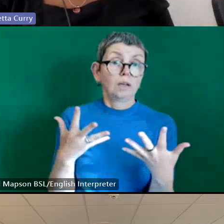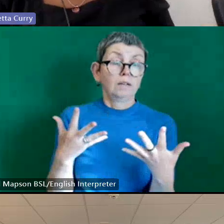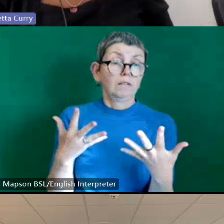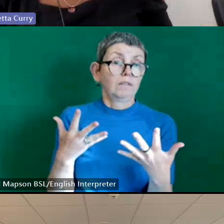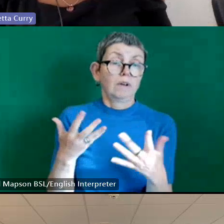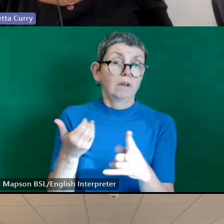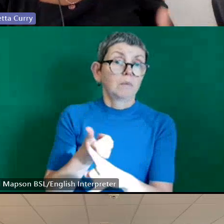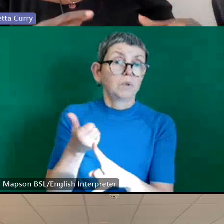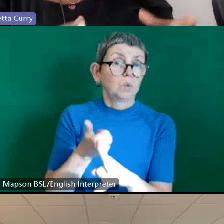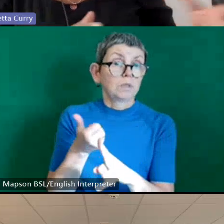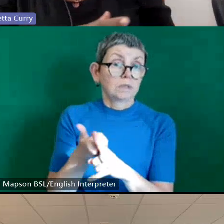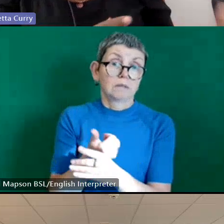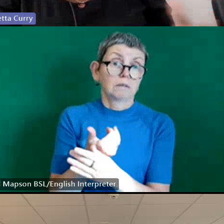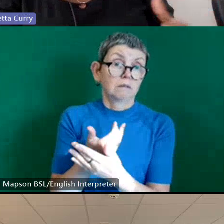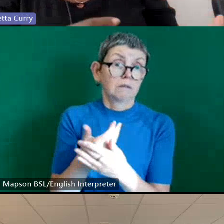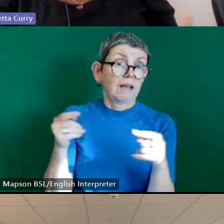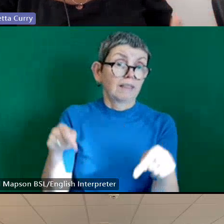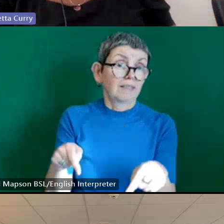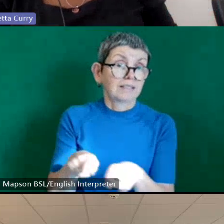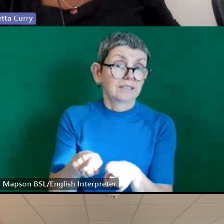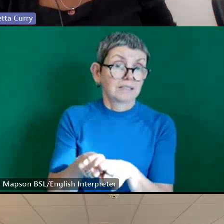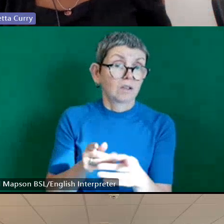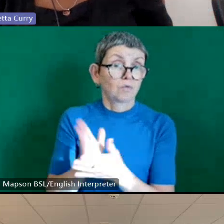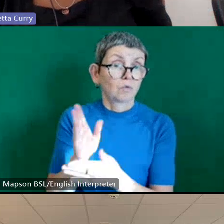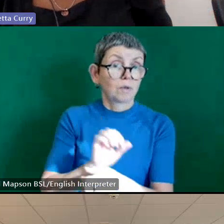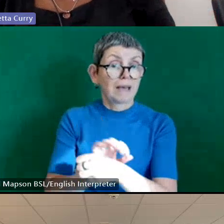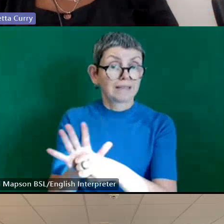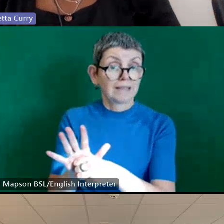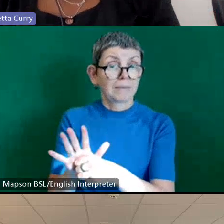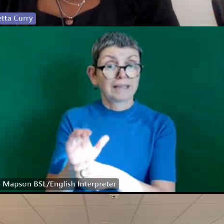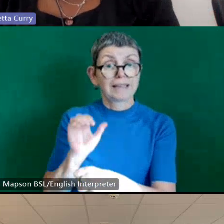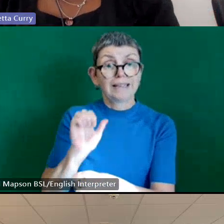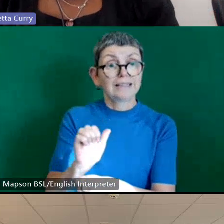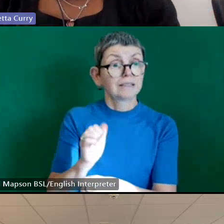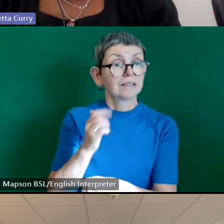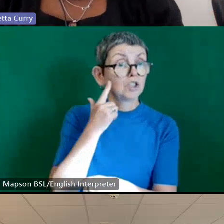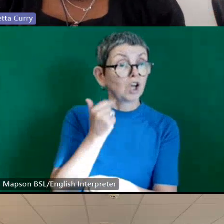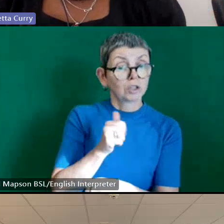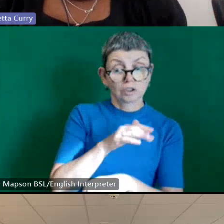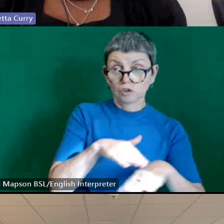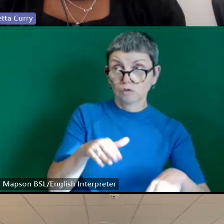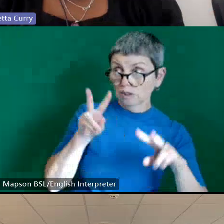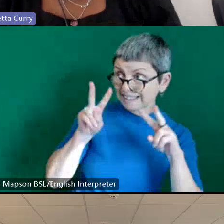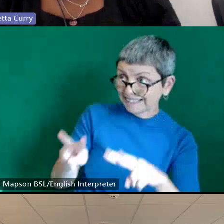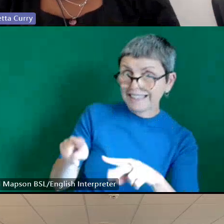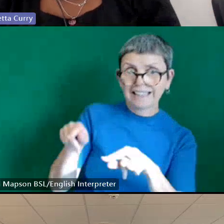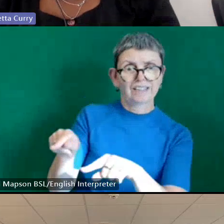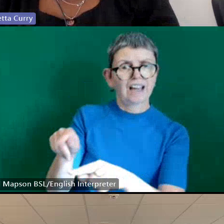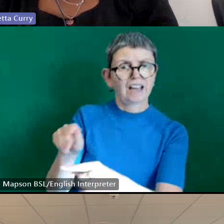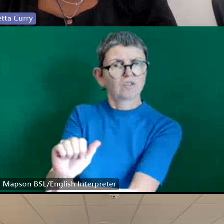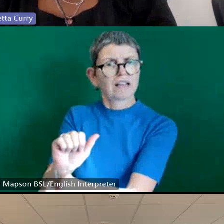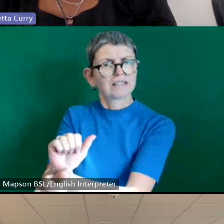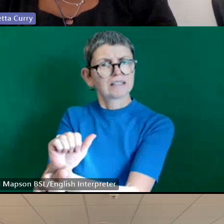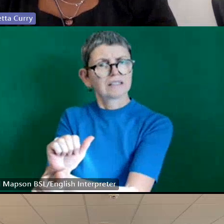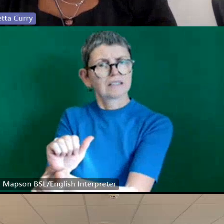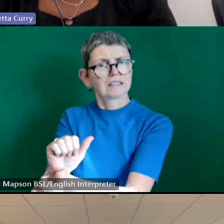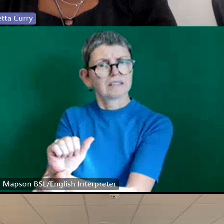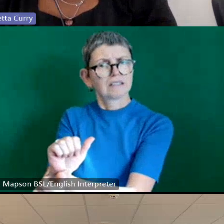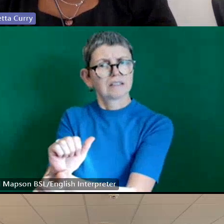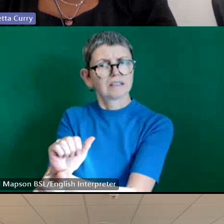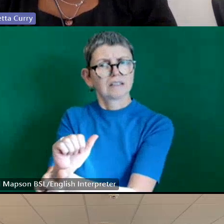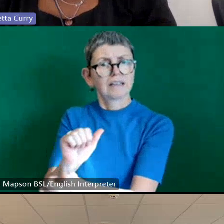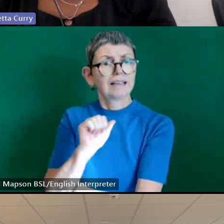the pandemic. Again, his little children are there seeing this as well. His family simply trying to use the